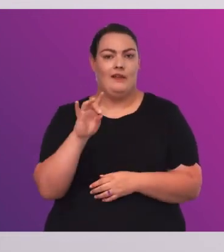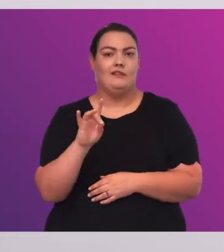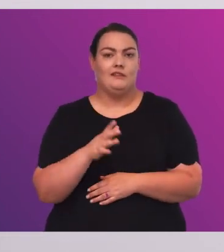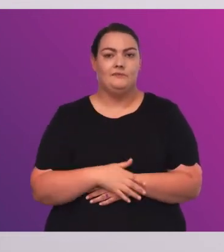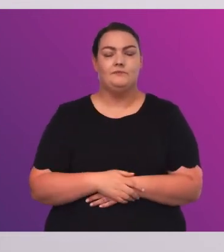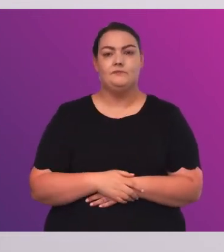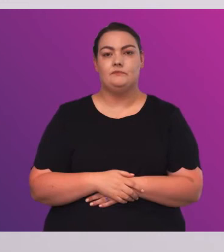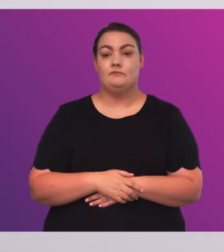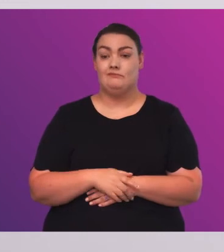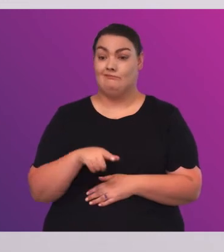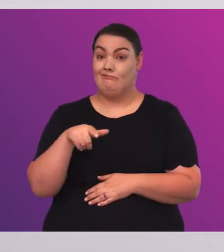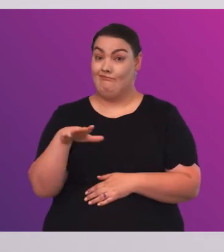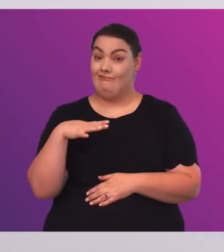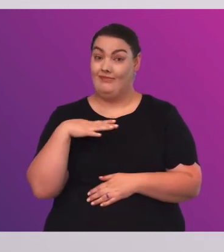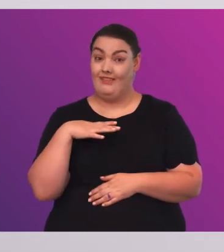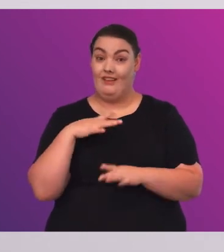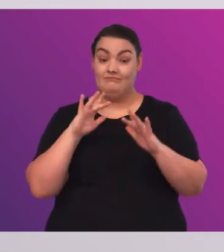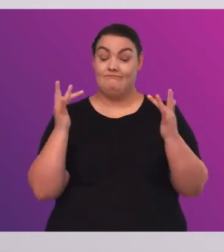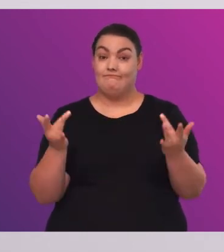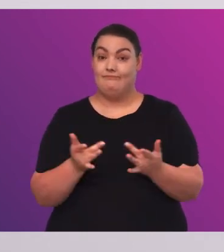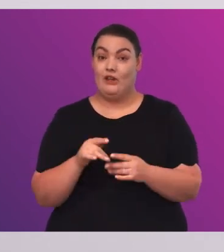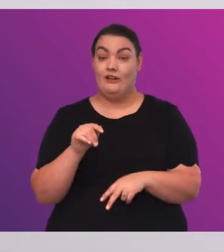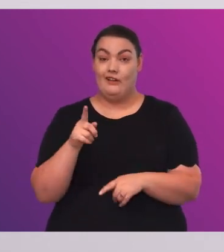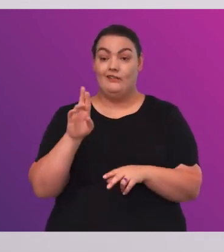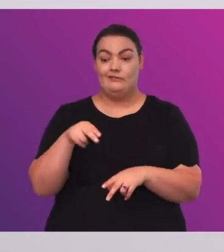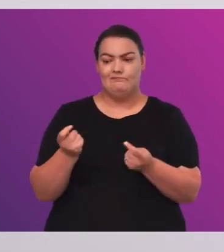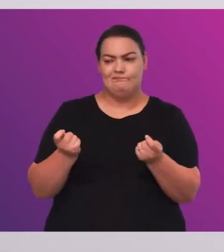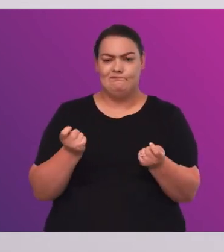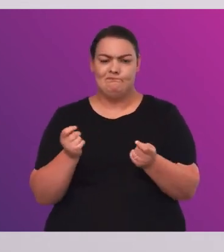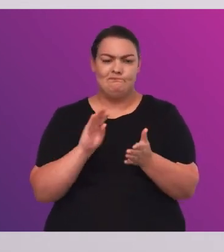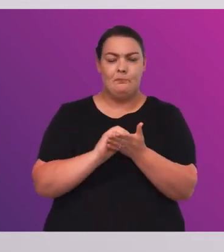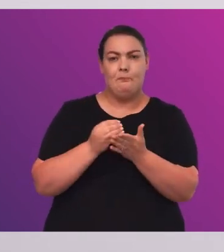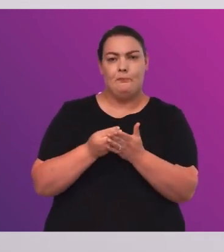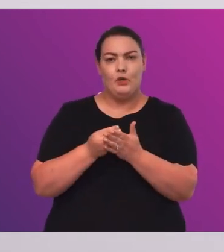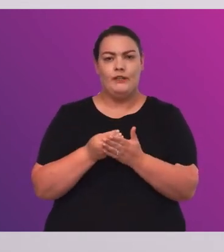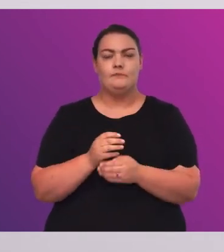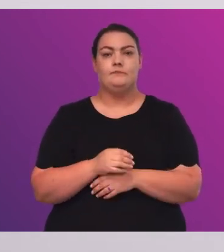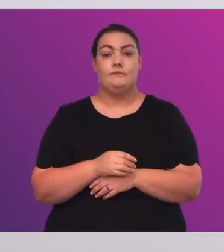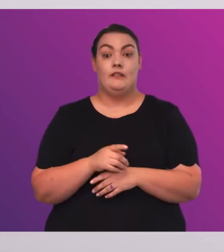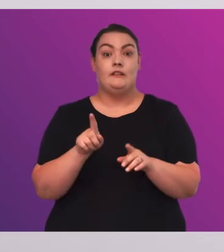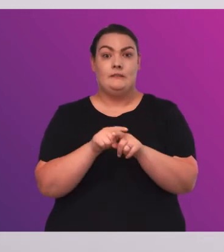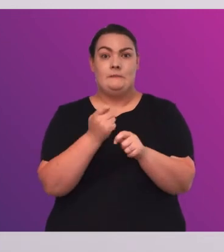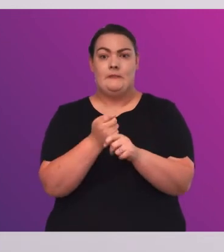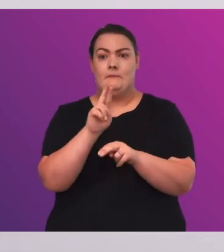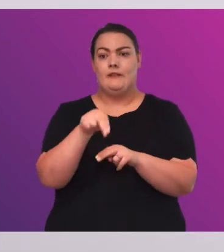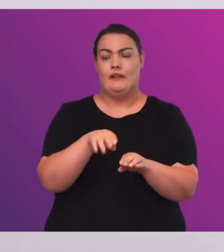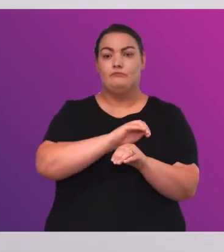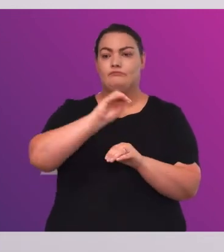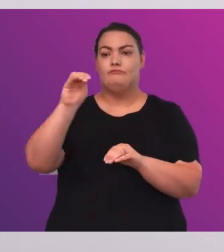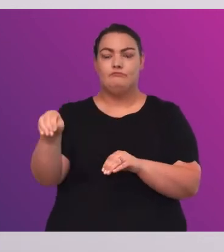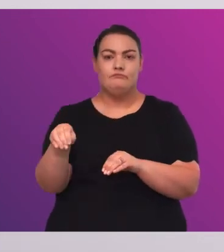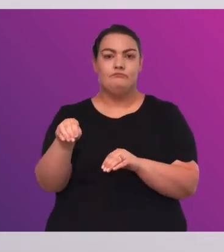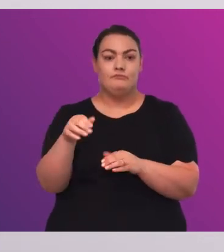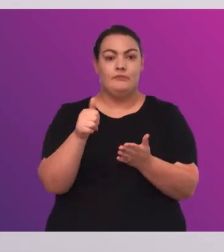Online banking can be a handy way to manage your money. However, it also allows you to send money out of your